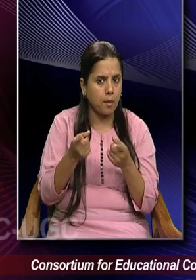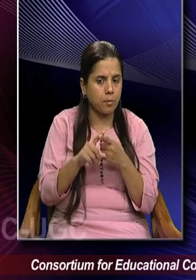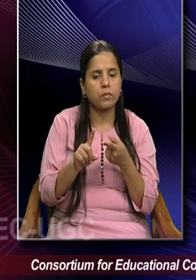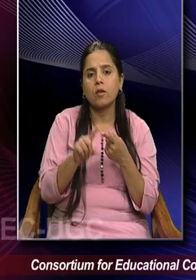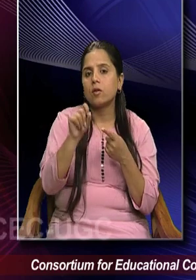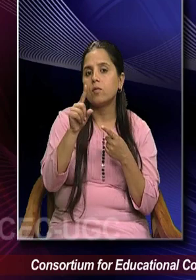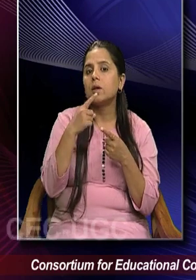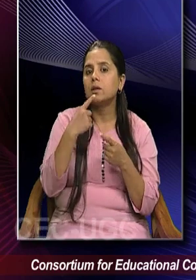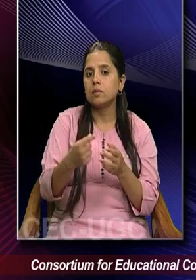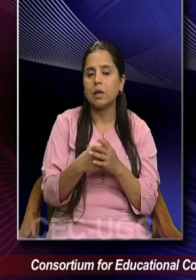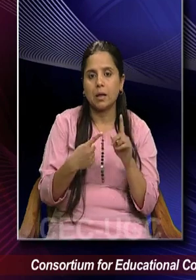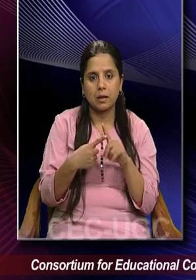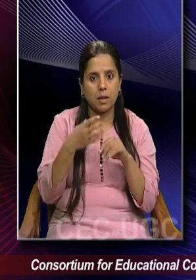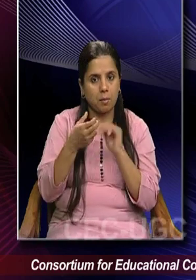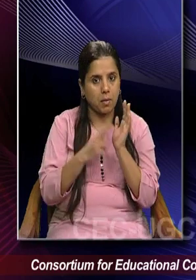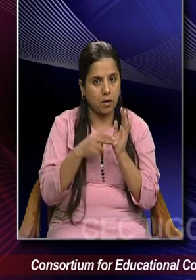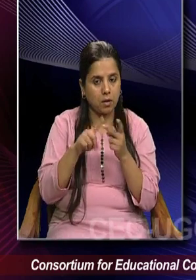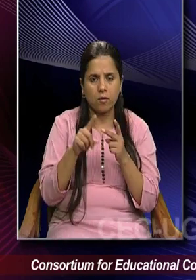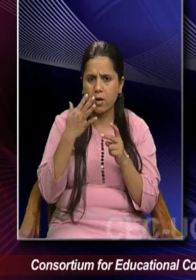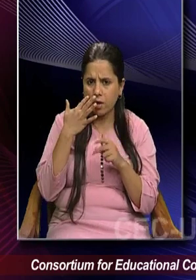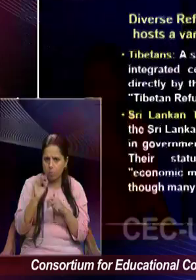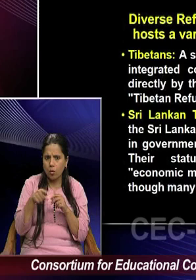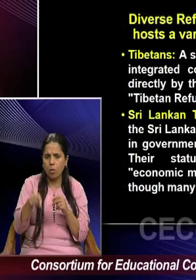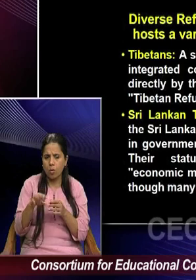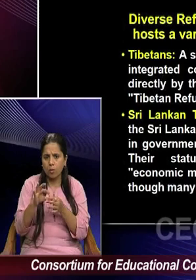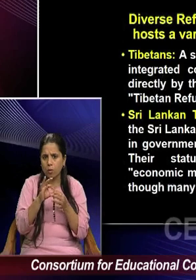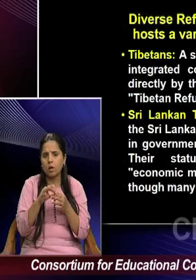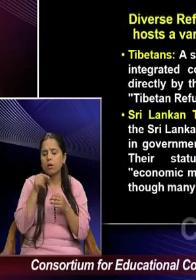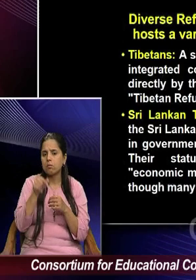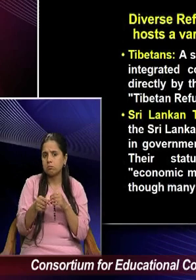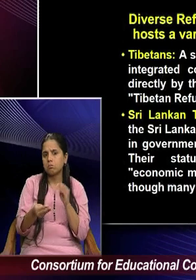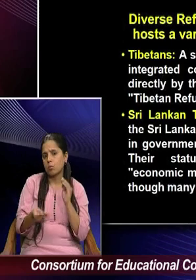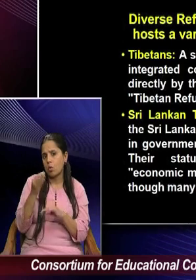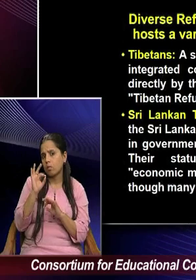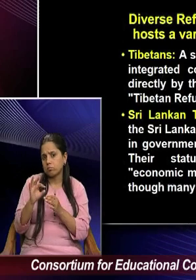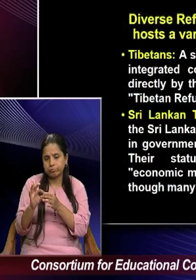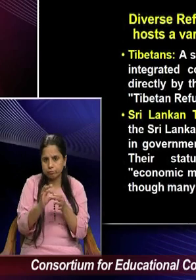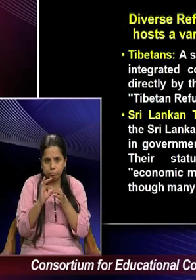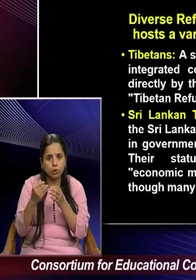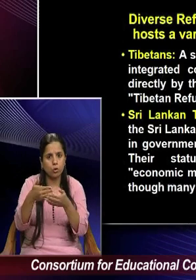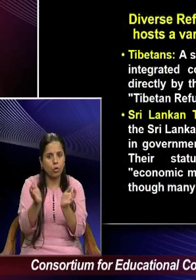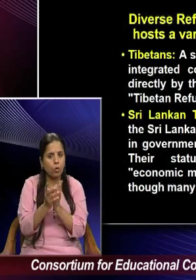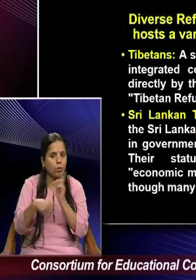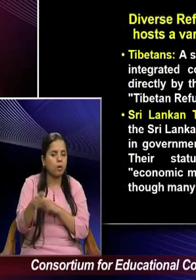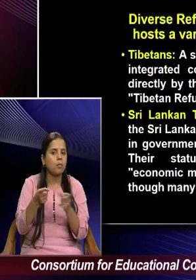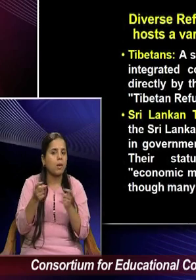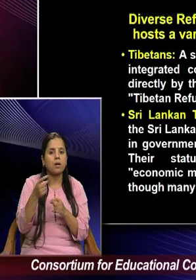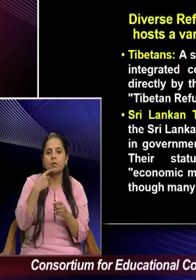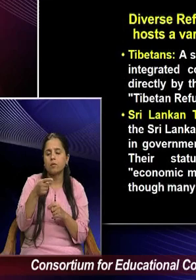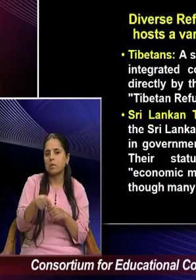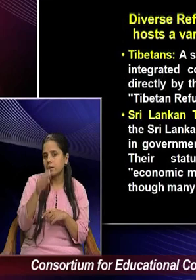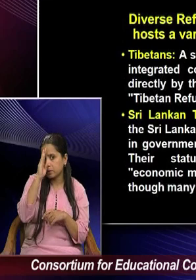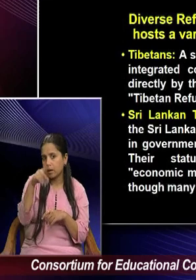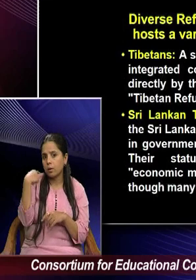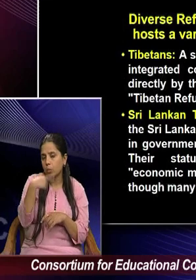First is Tibetans, a significant and relatively well integrated community largely managed directly